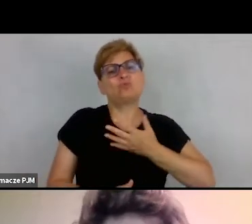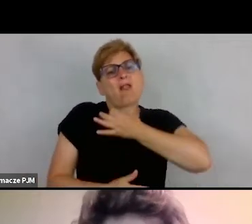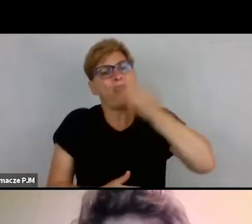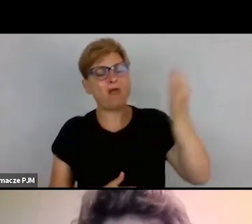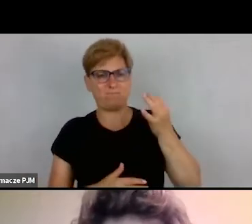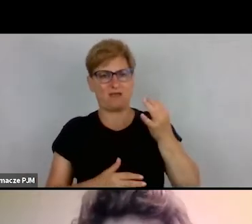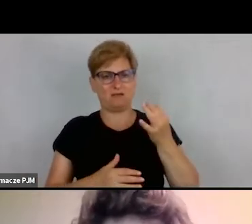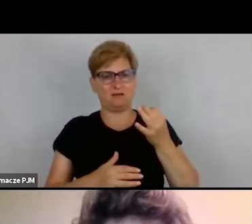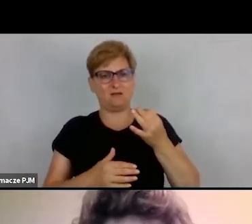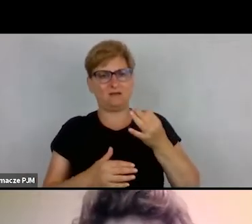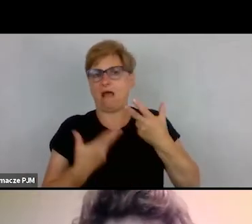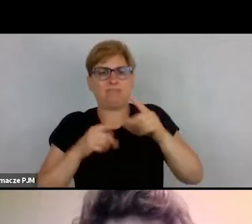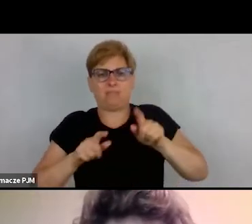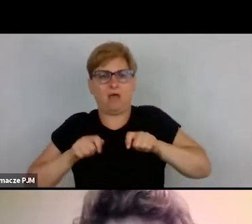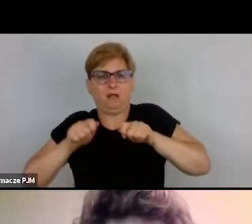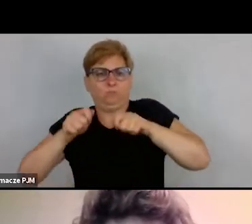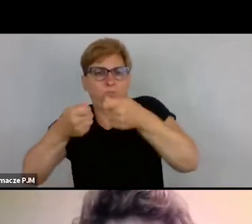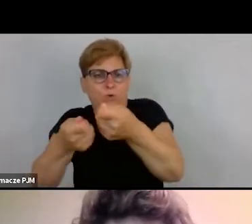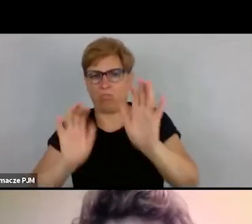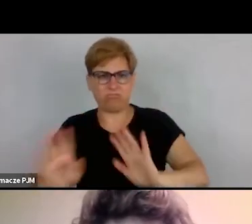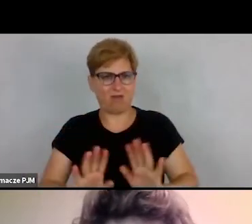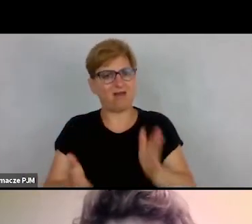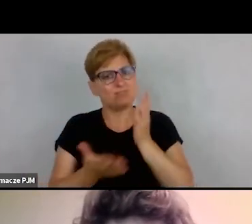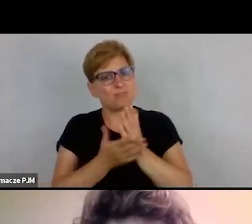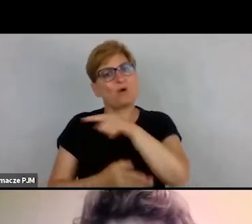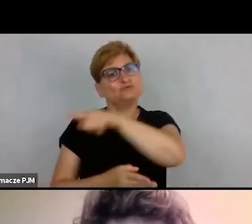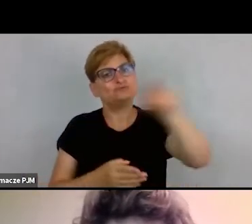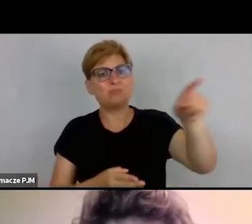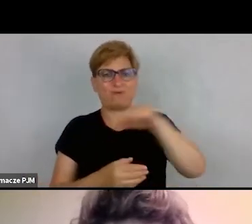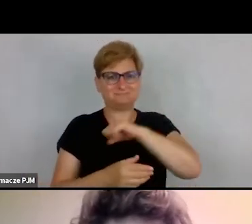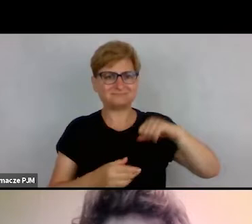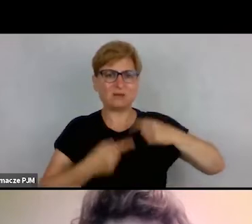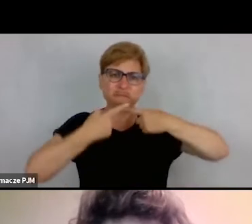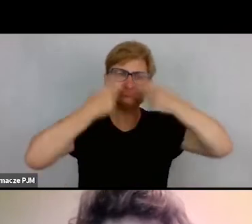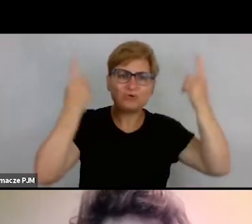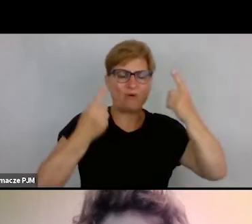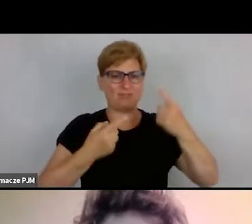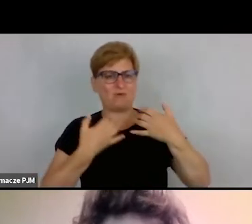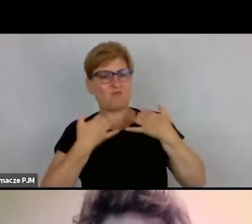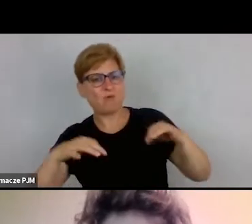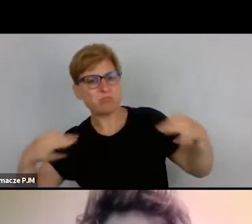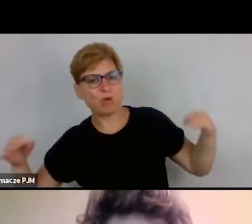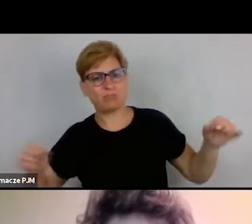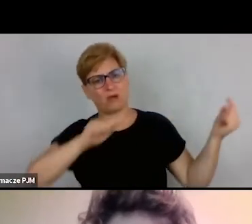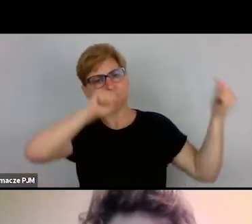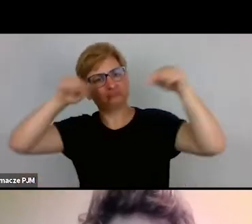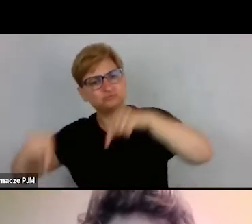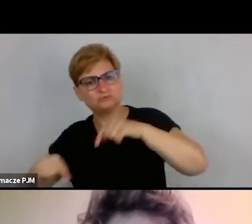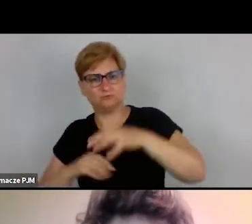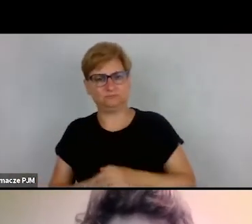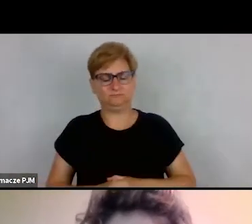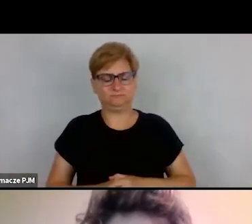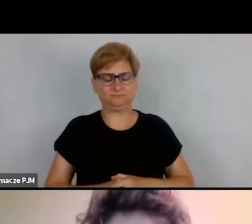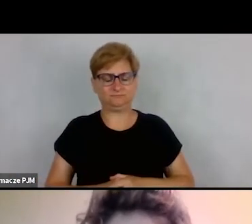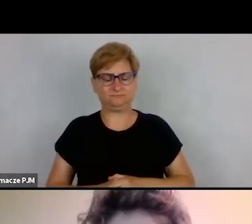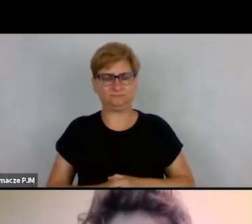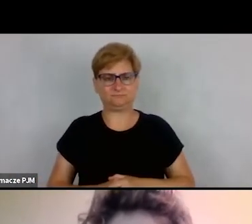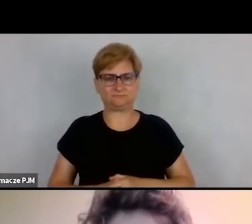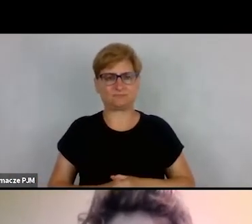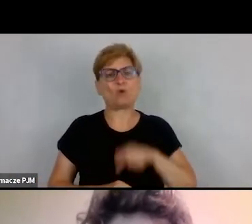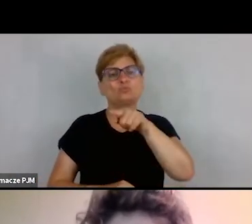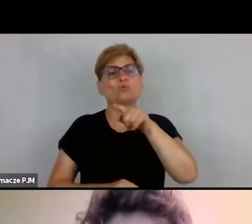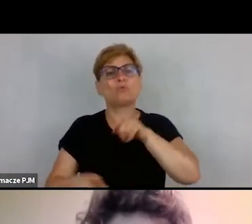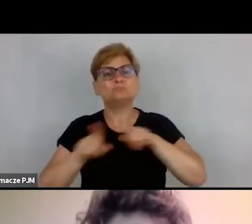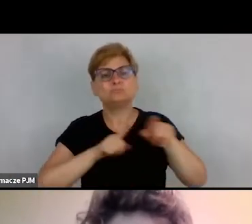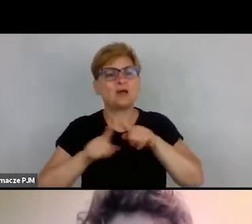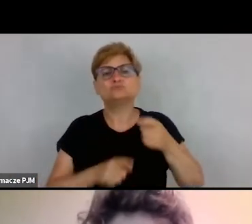work, what does that mean for us and our commitments to addressing gender-based violence, for ending men's violence against